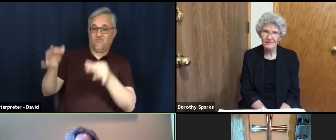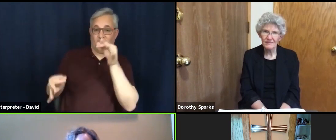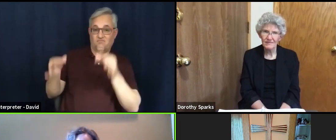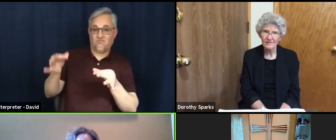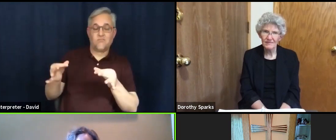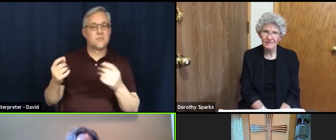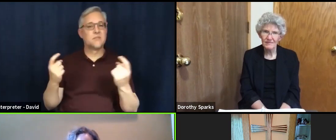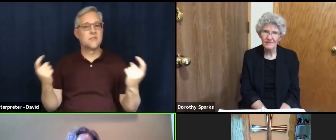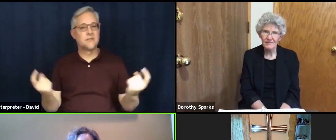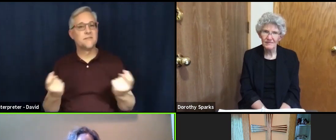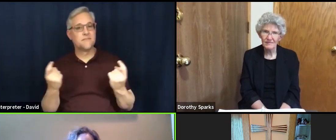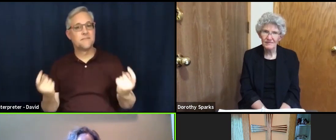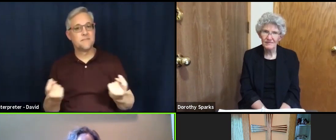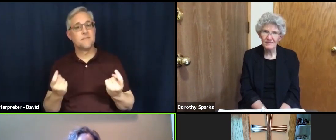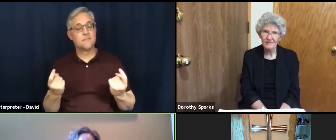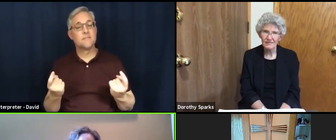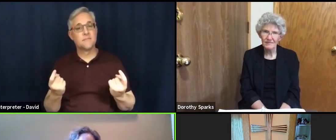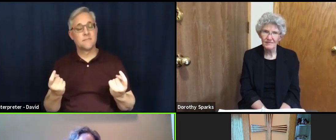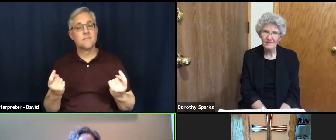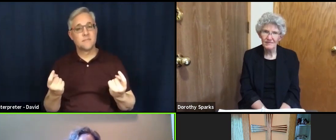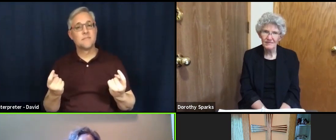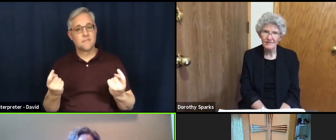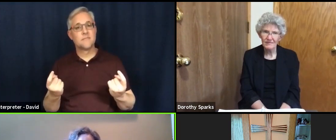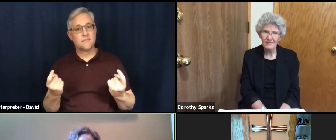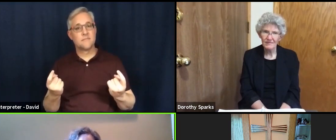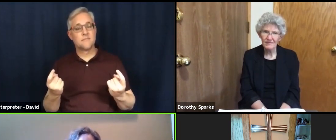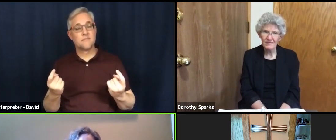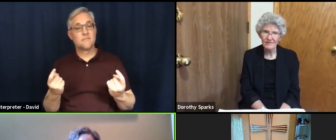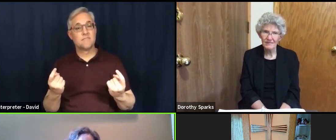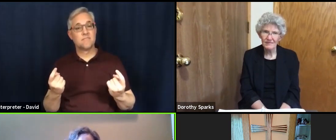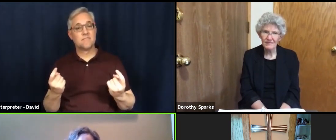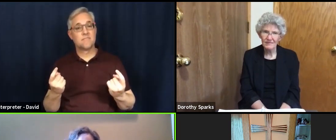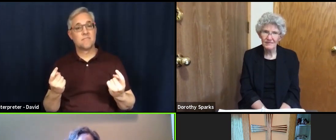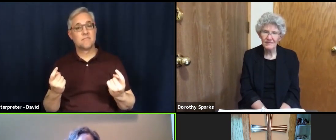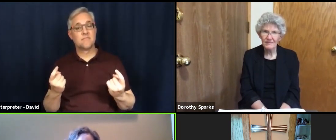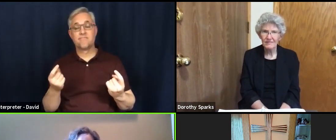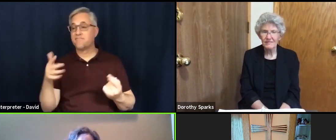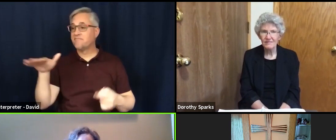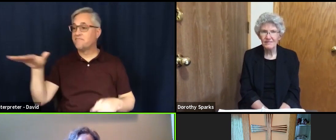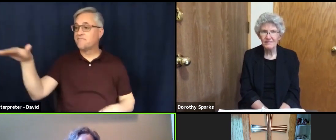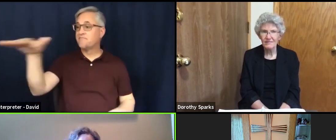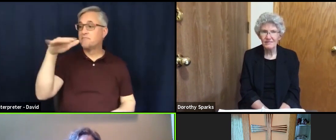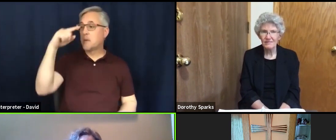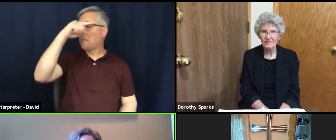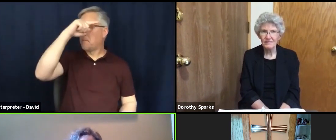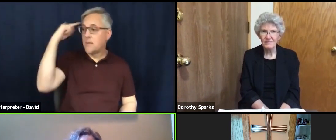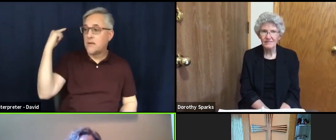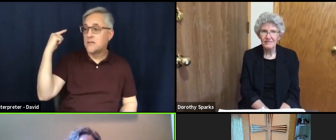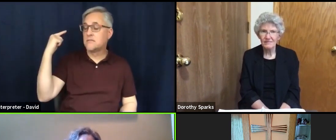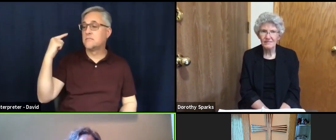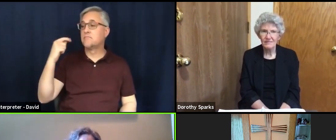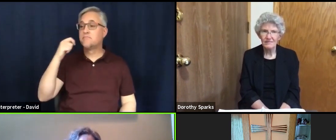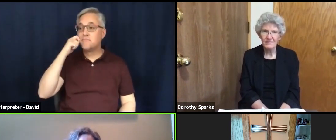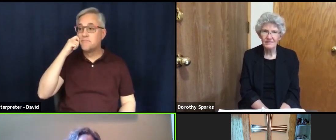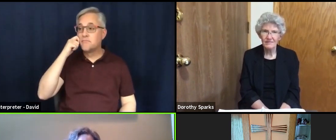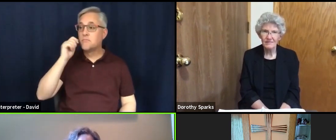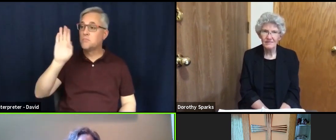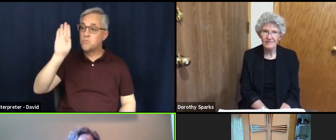In particular, we look at people who have black skin, people who have brown